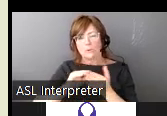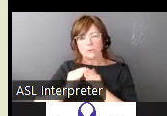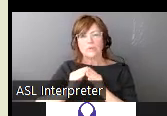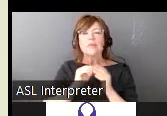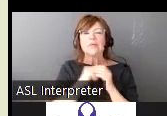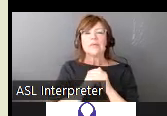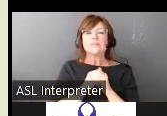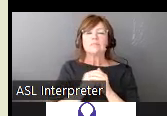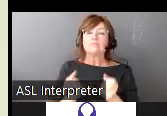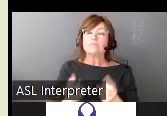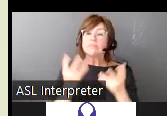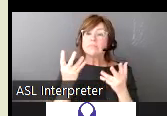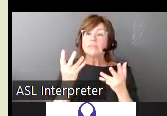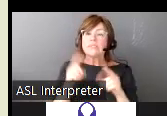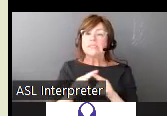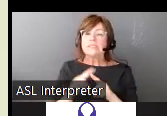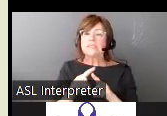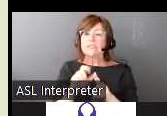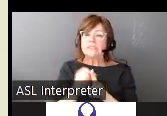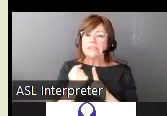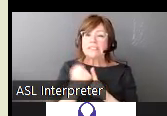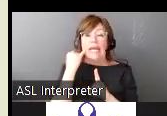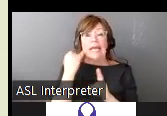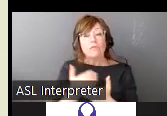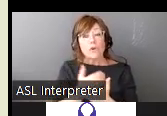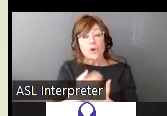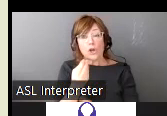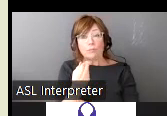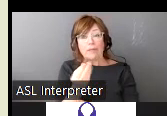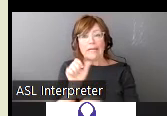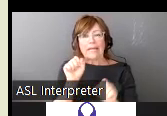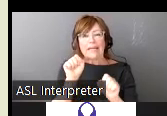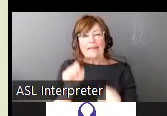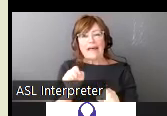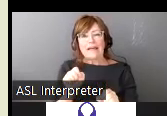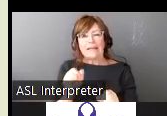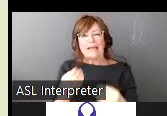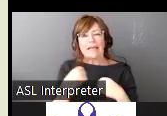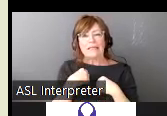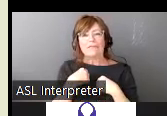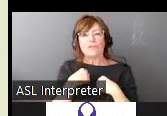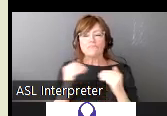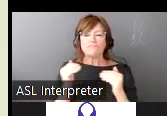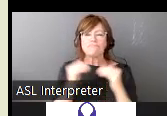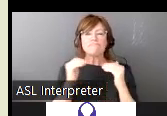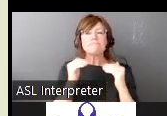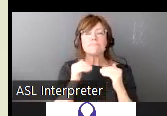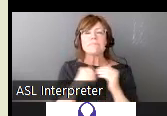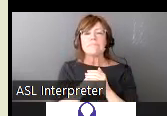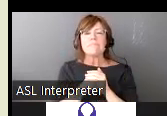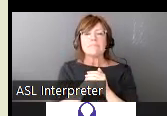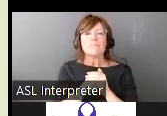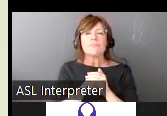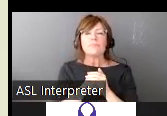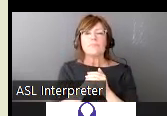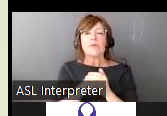a lot of situations, being able to earn money can make you stand on equal ground with others. As this